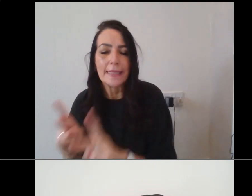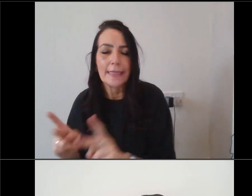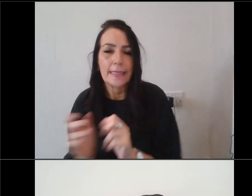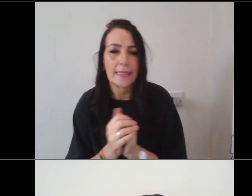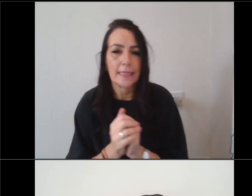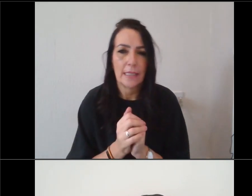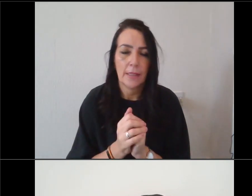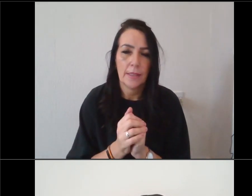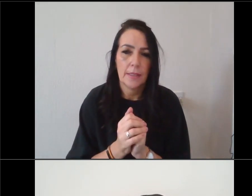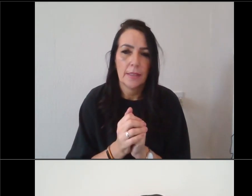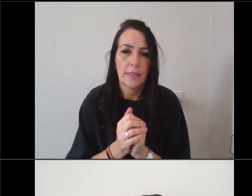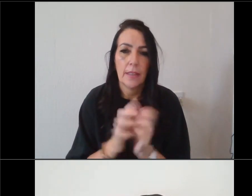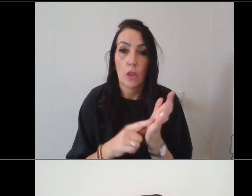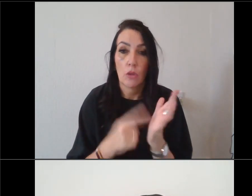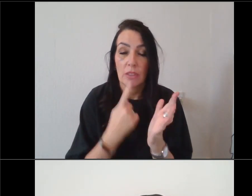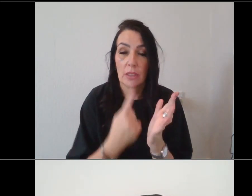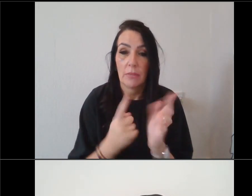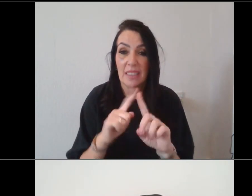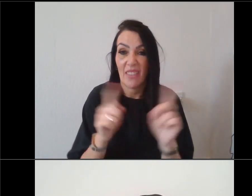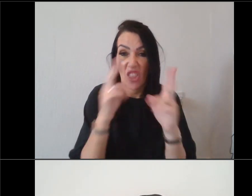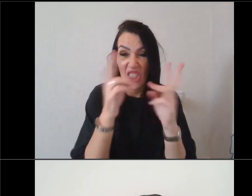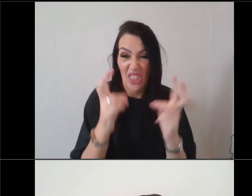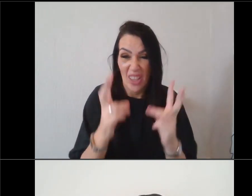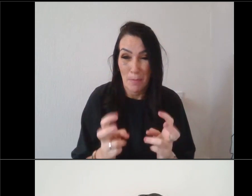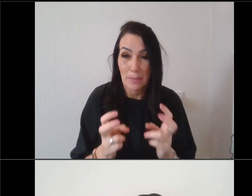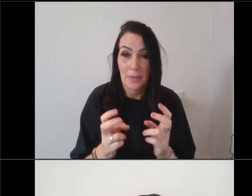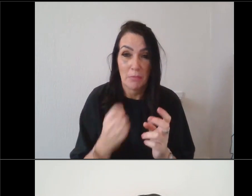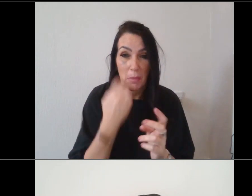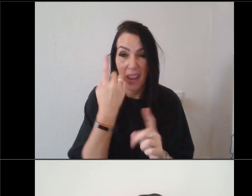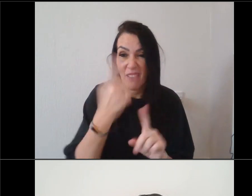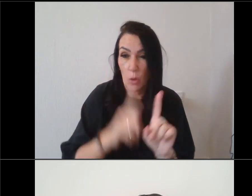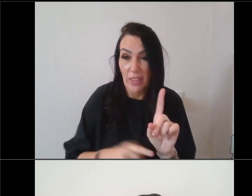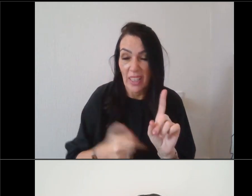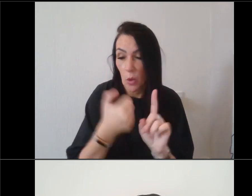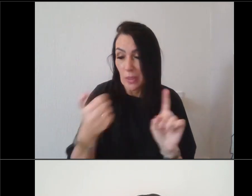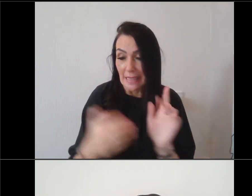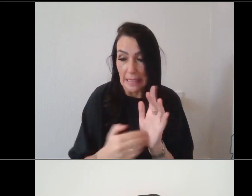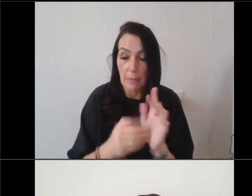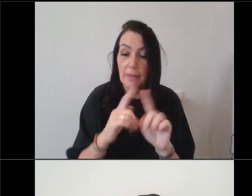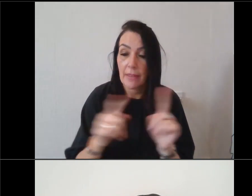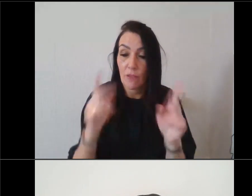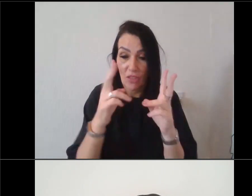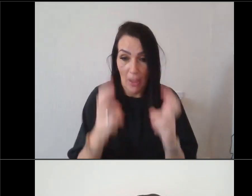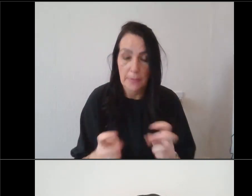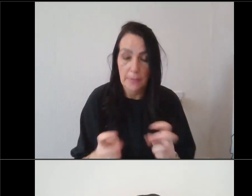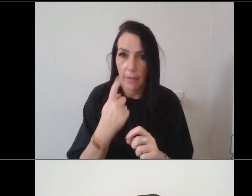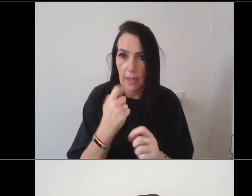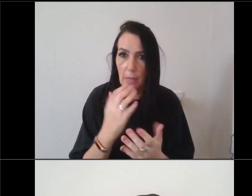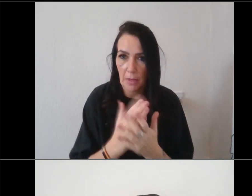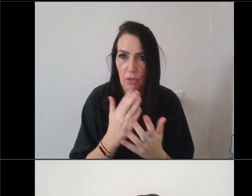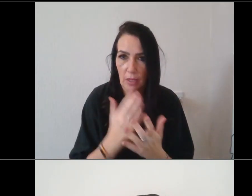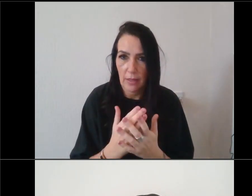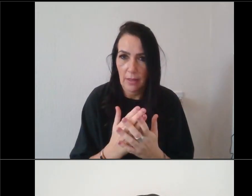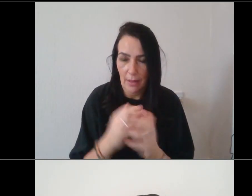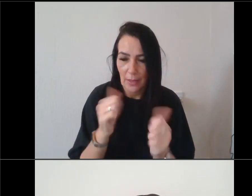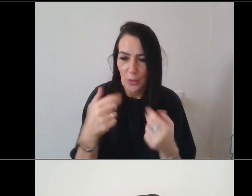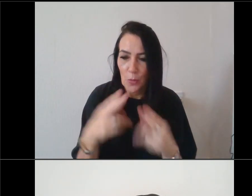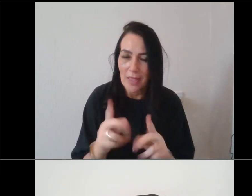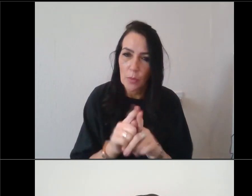about maybe having different themes every year, every 6 months or something like that. So that can be quite a good way to